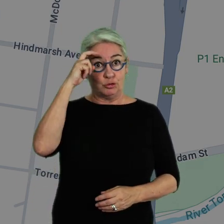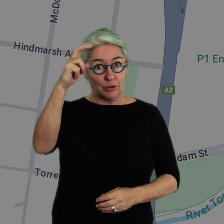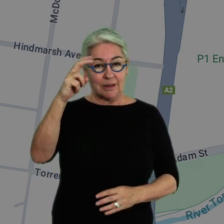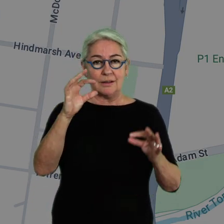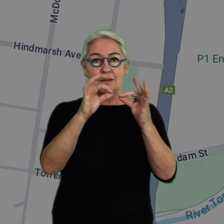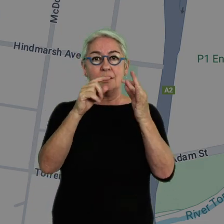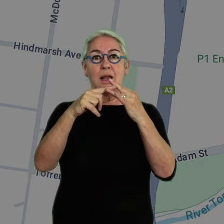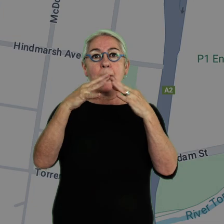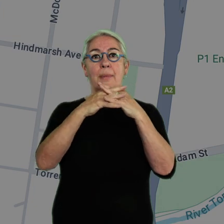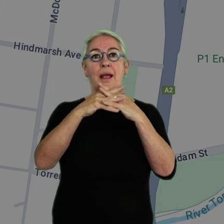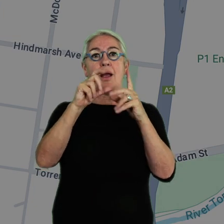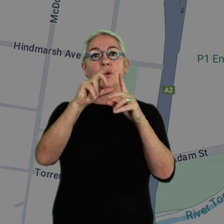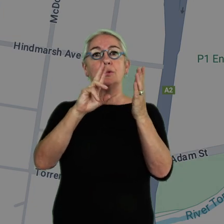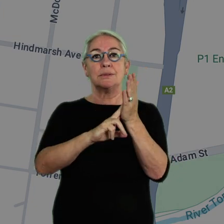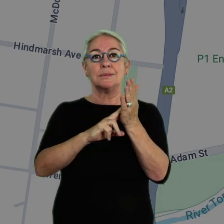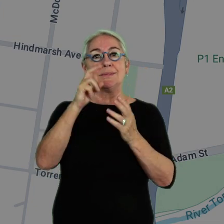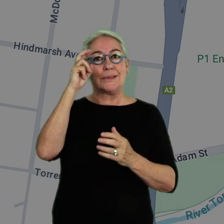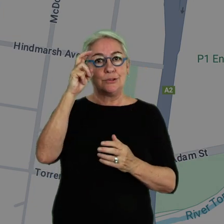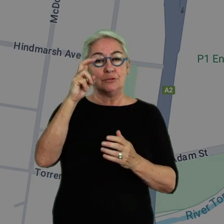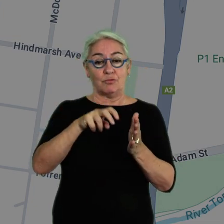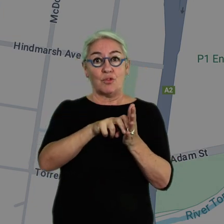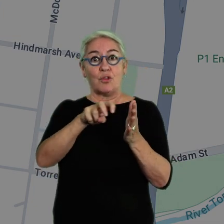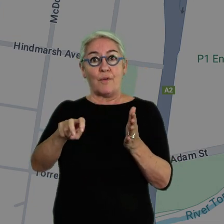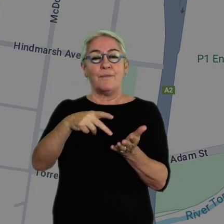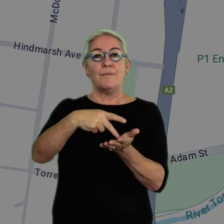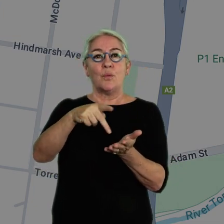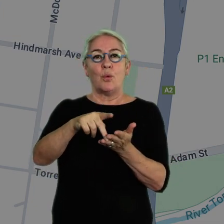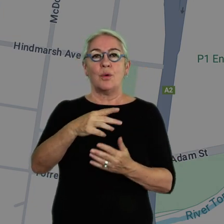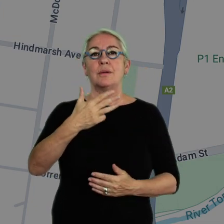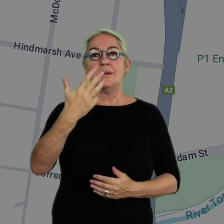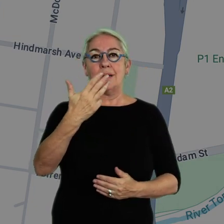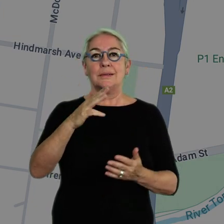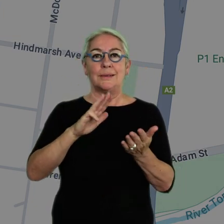The Bowden train station is a 19-minute walk to the theatre.